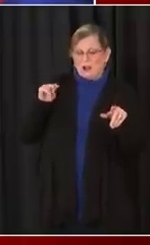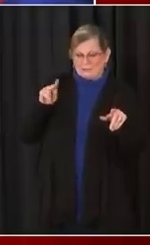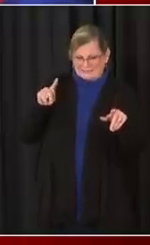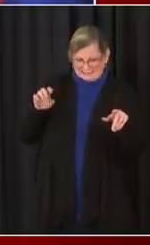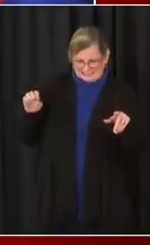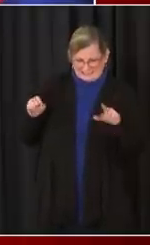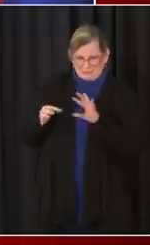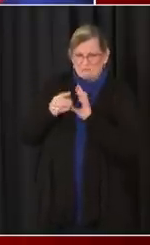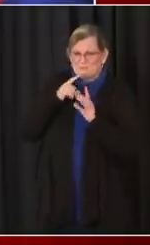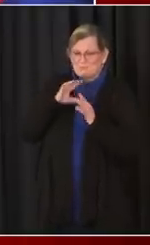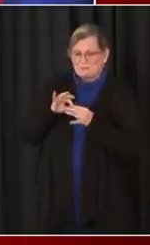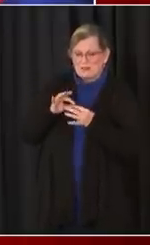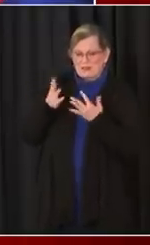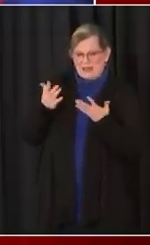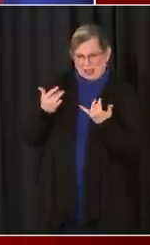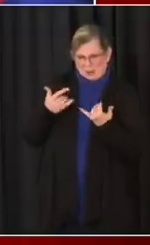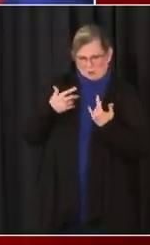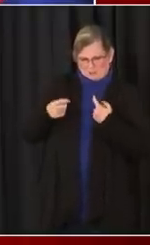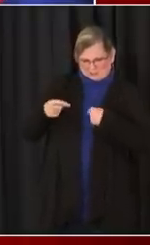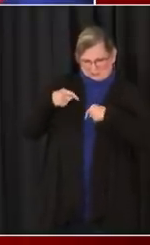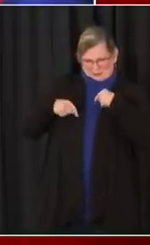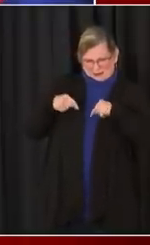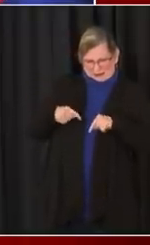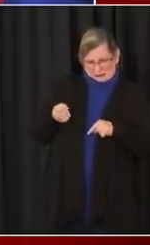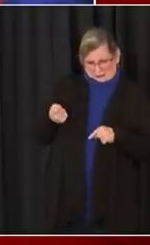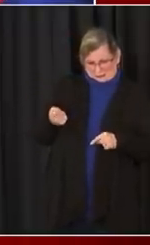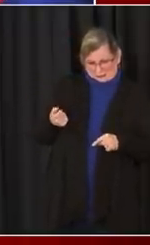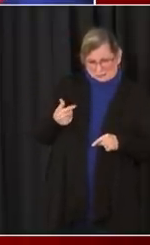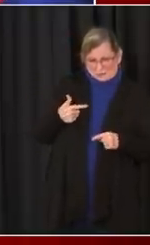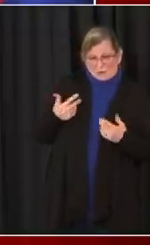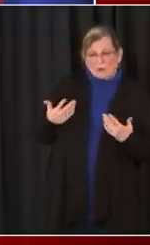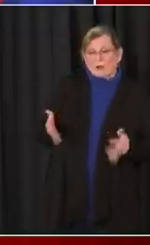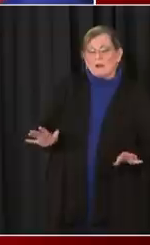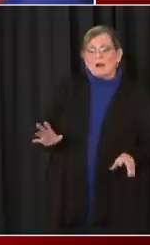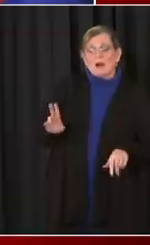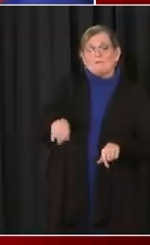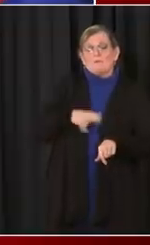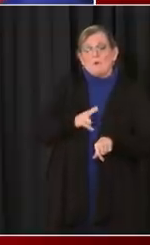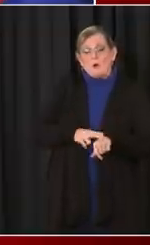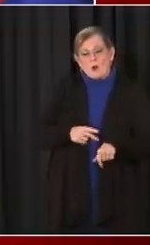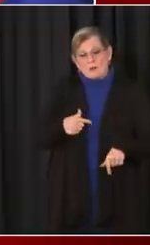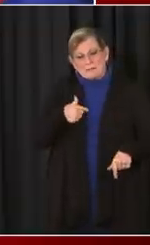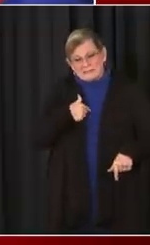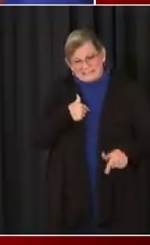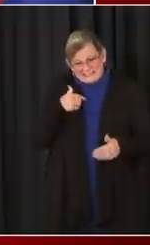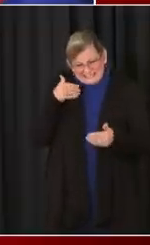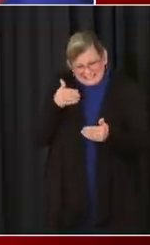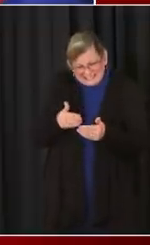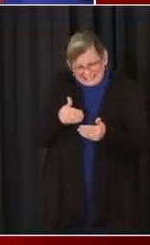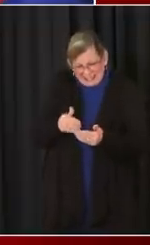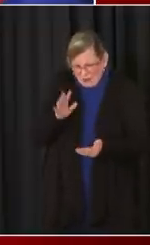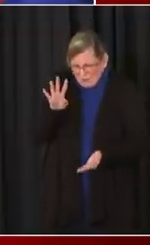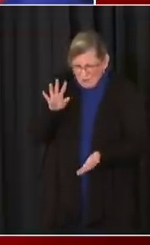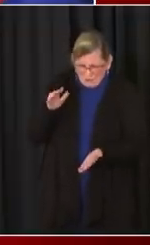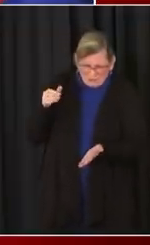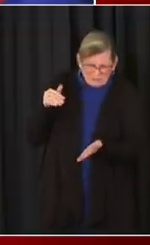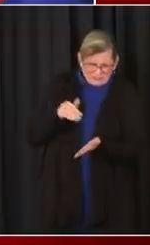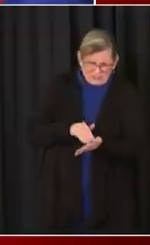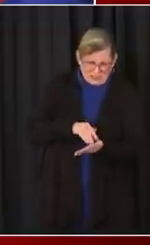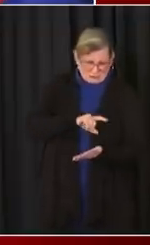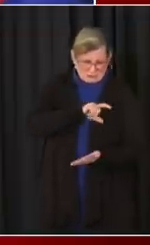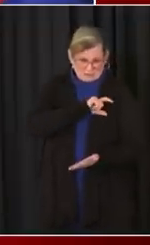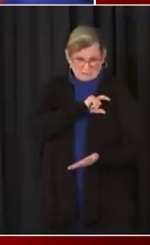me step back a little bit. We, of course, have a nearly 4,000 person